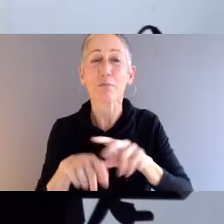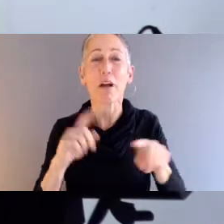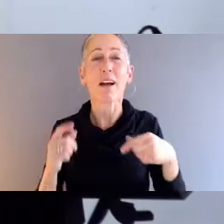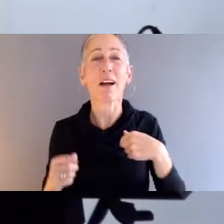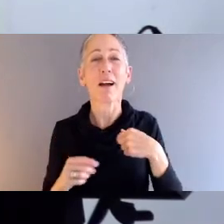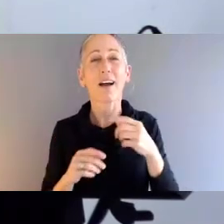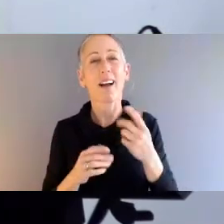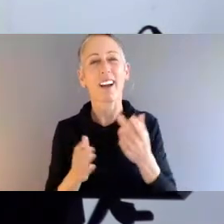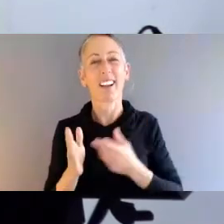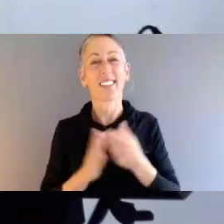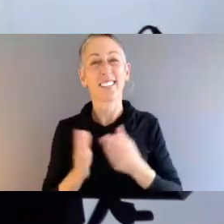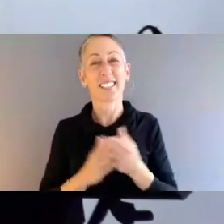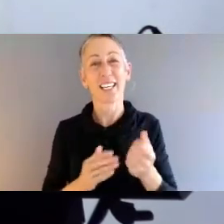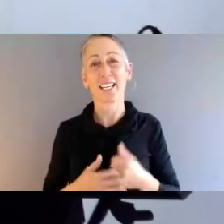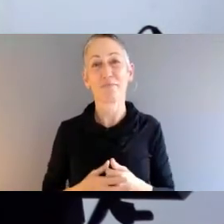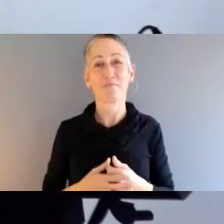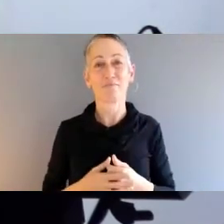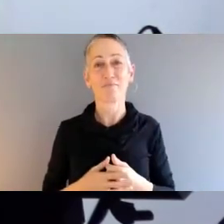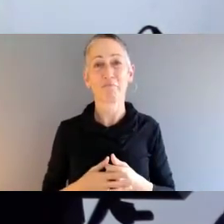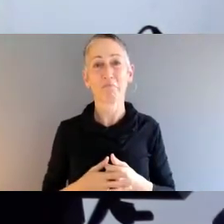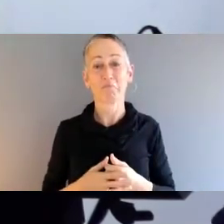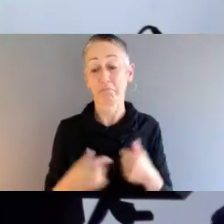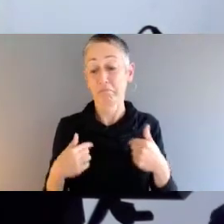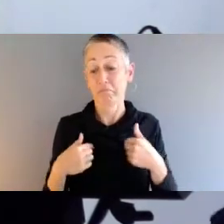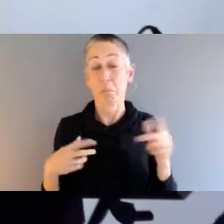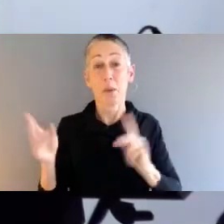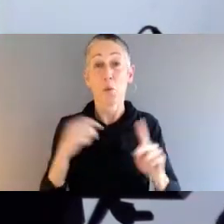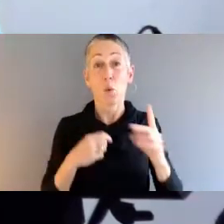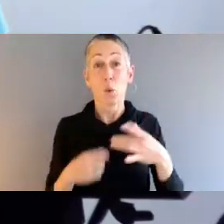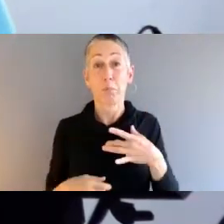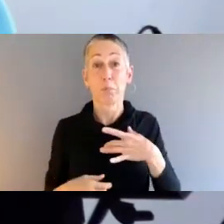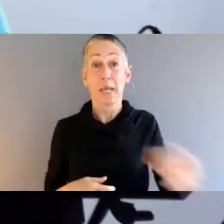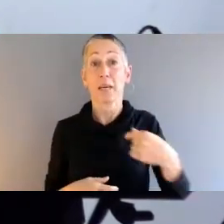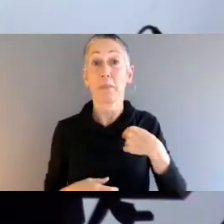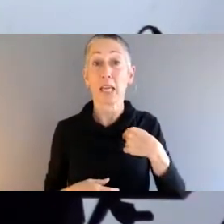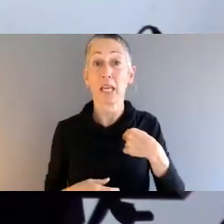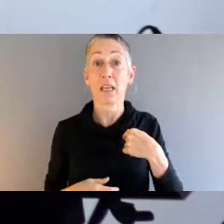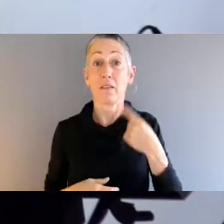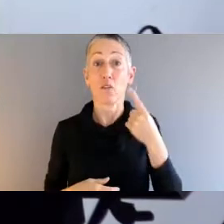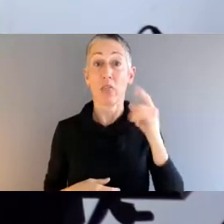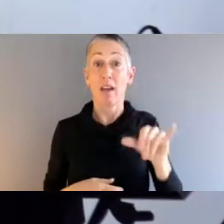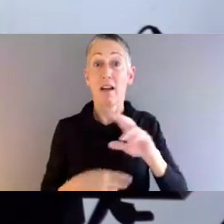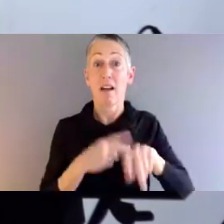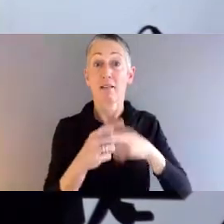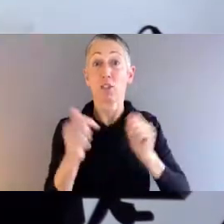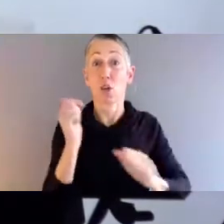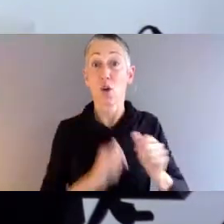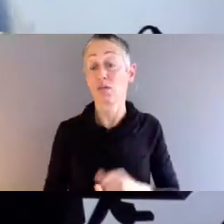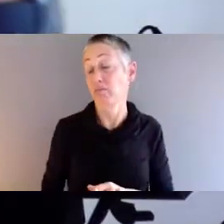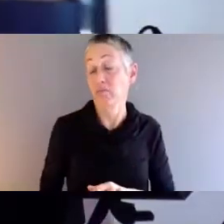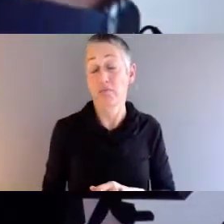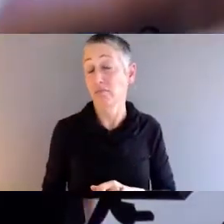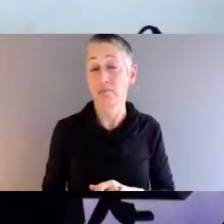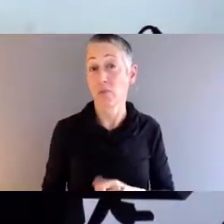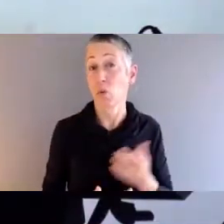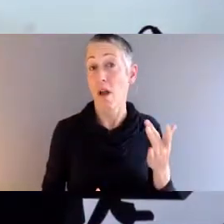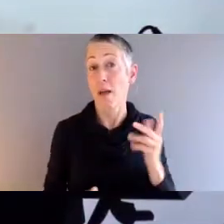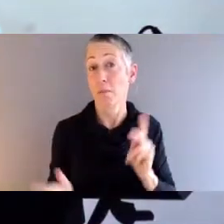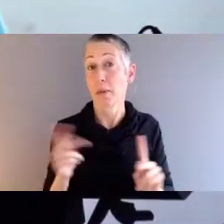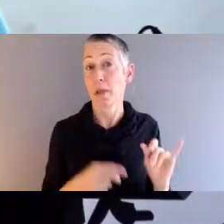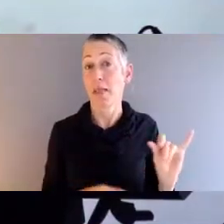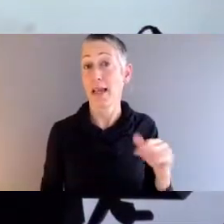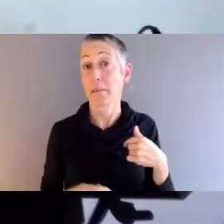never get chosen for those shows because you know, people like me get chosen to